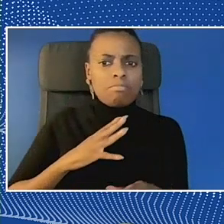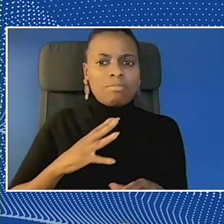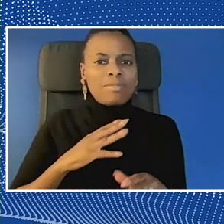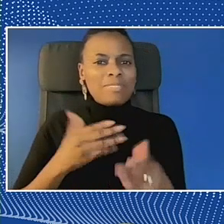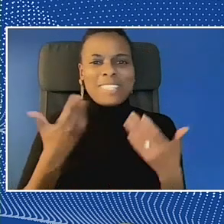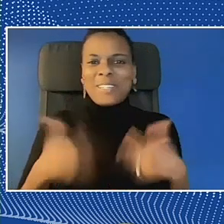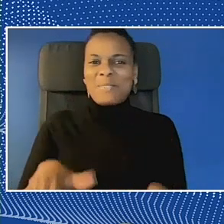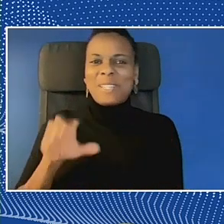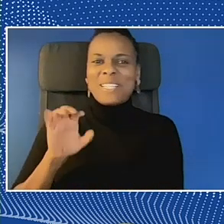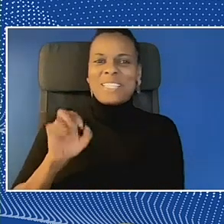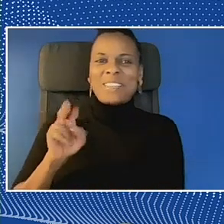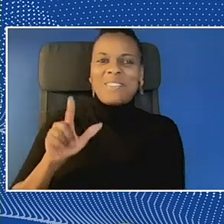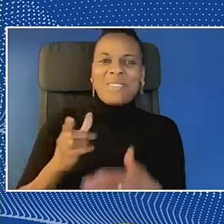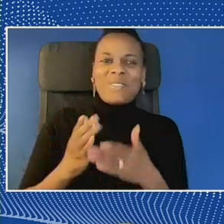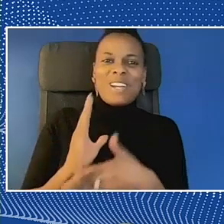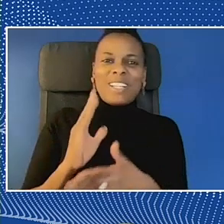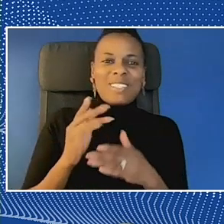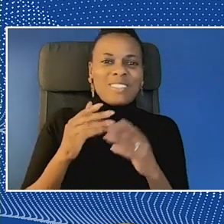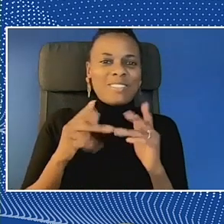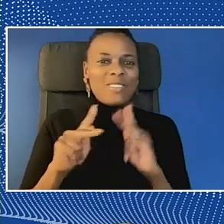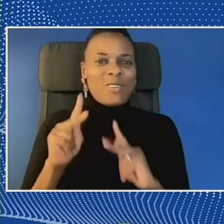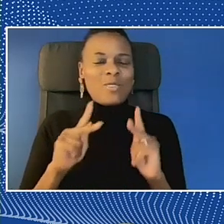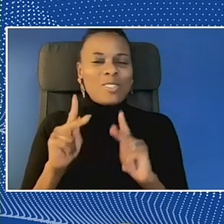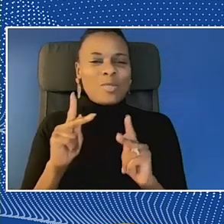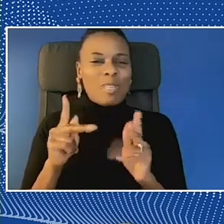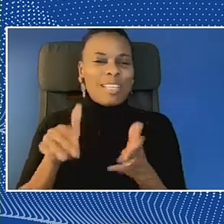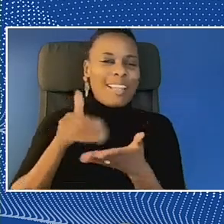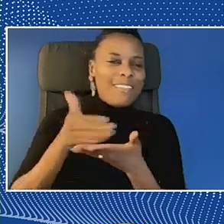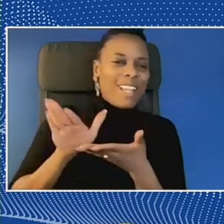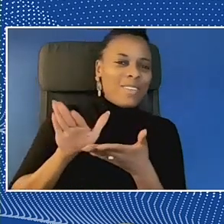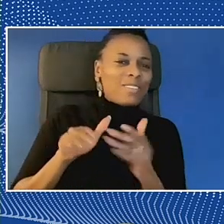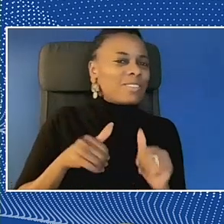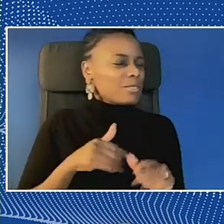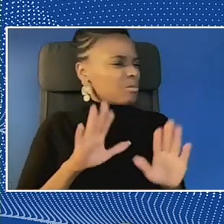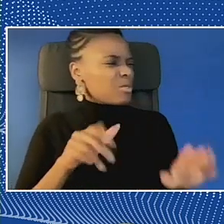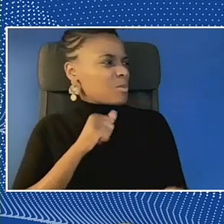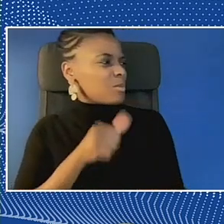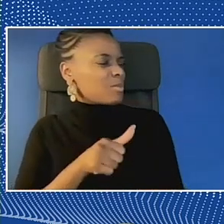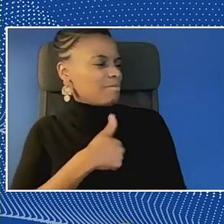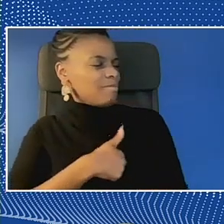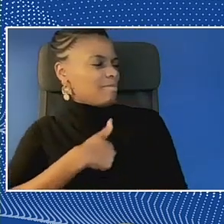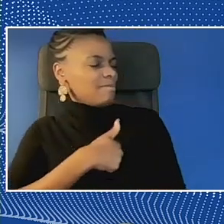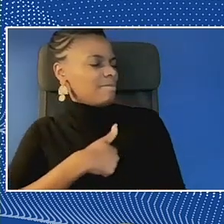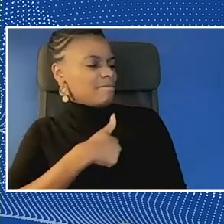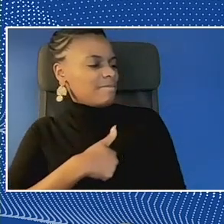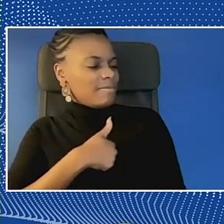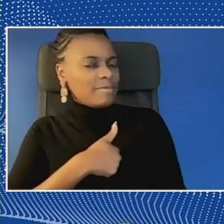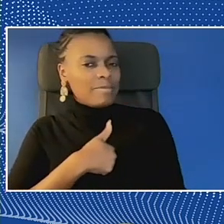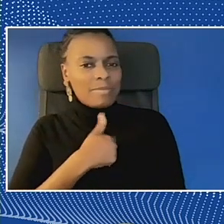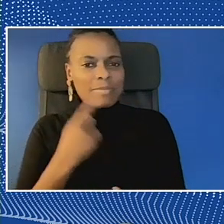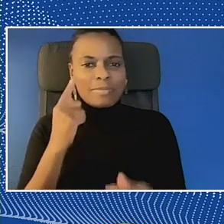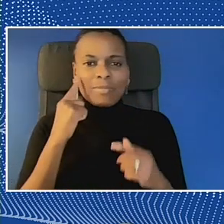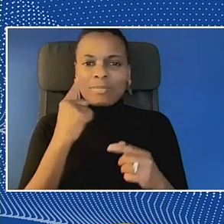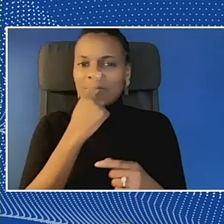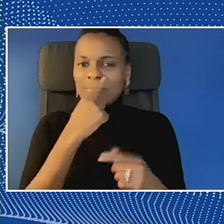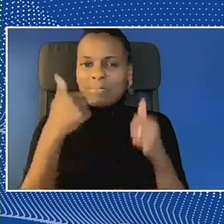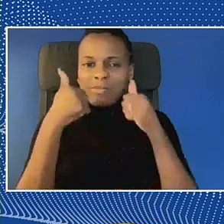to be left out. No, I know they won't be. Thank you. My apologies for my old eyes. All good.